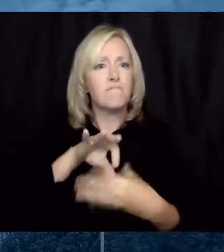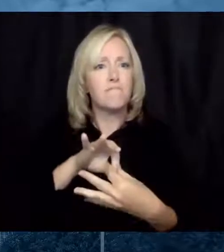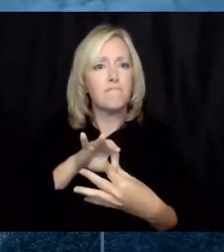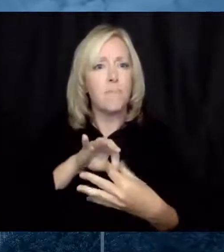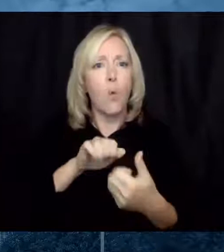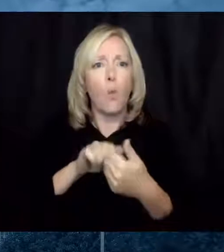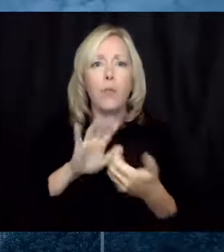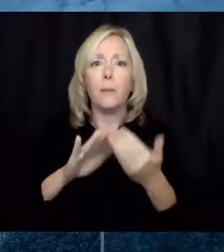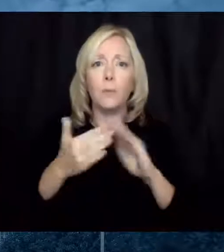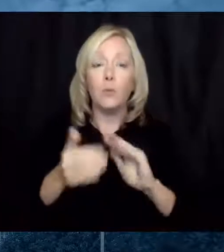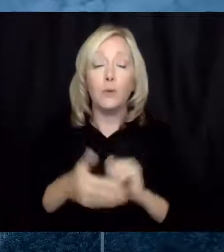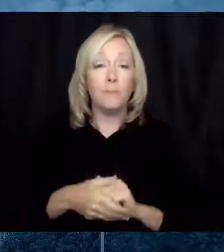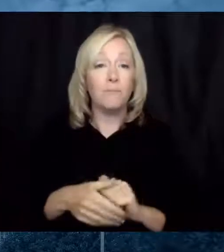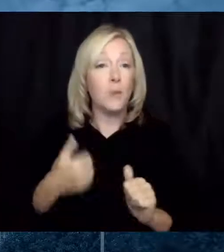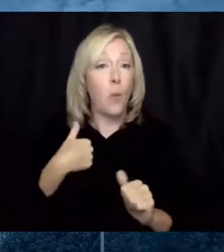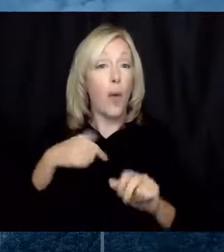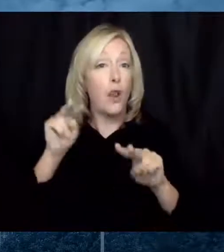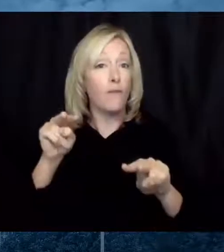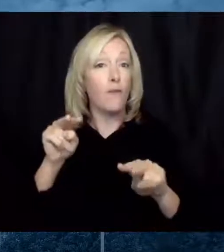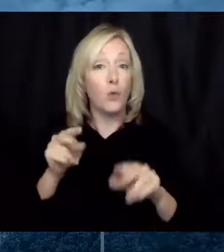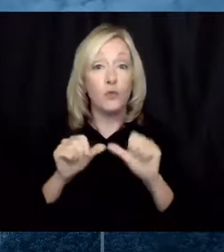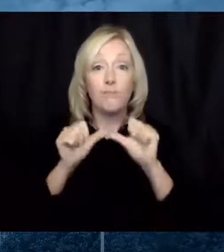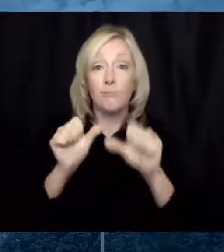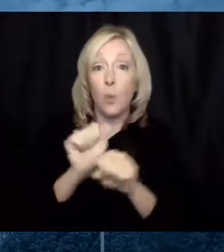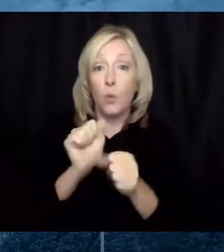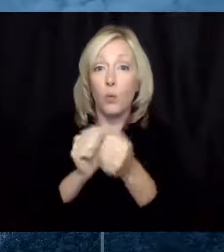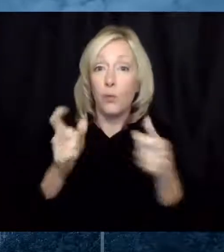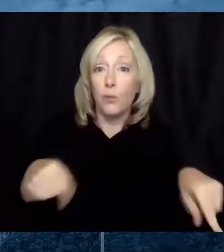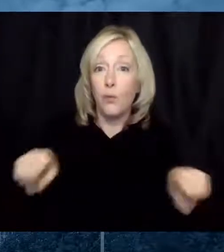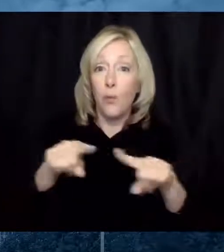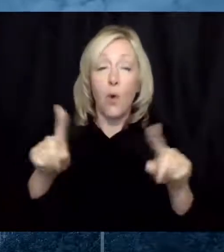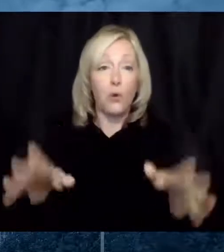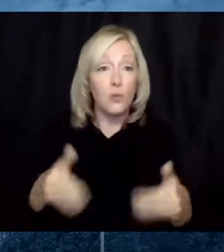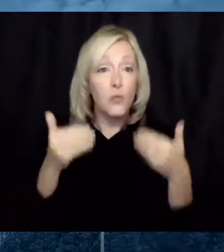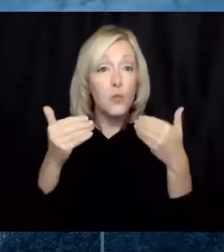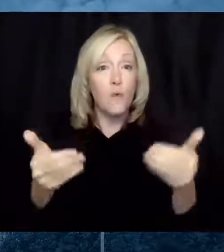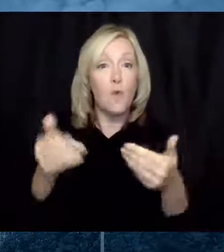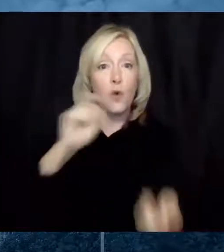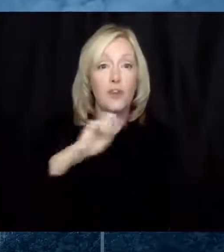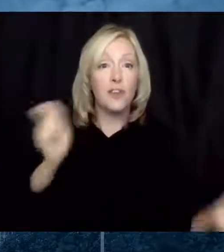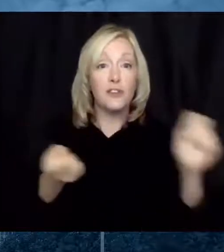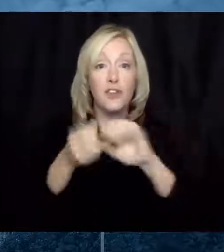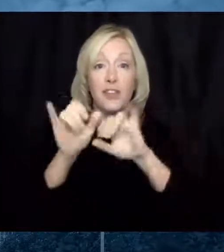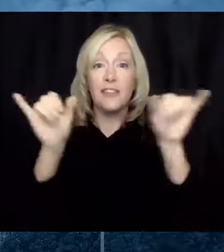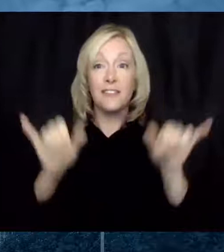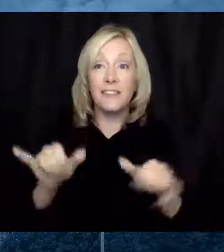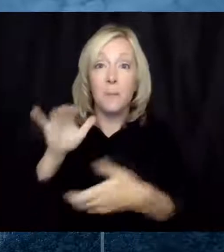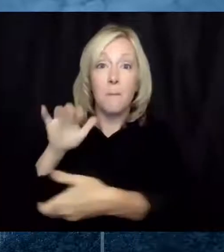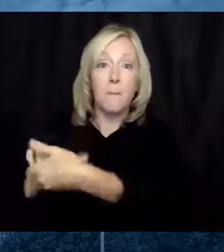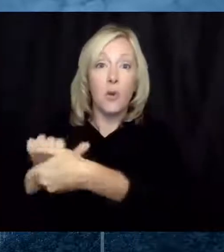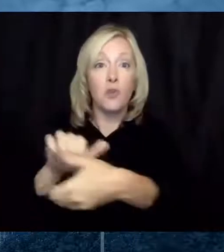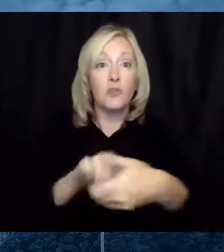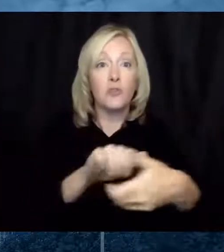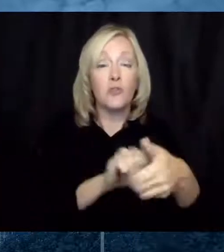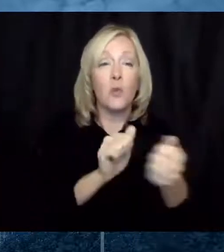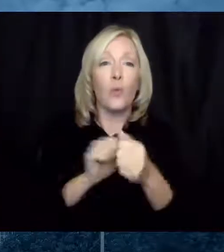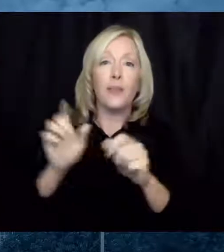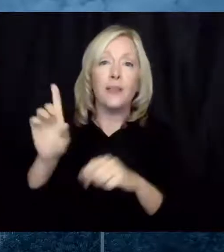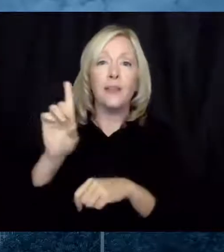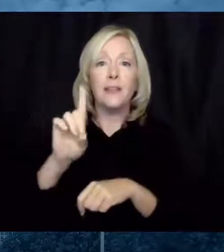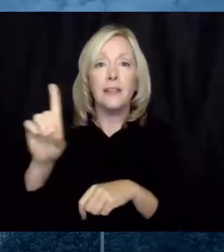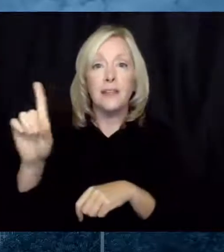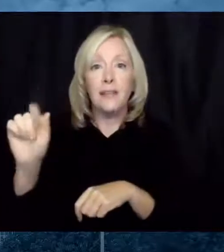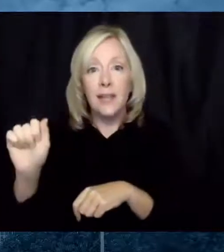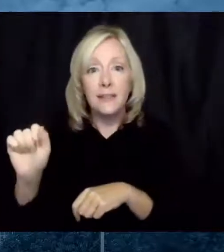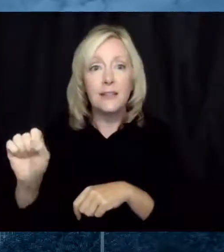to continue working with everyone to go forth and recreate the system, working with partners from DDDS,